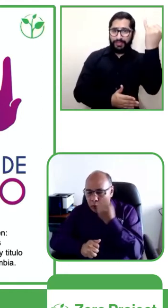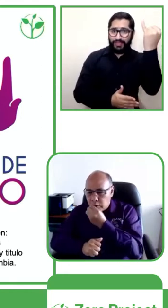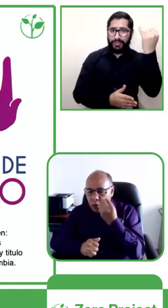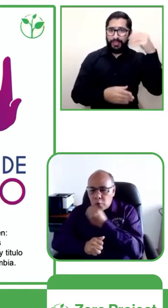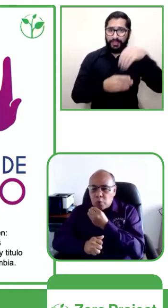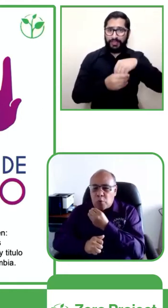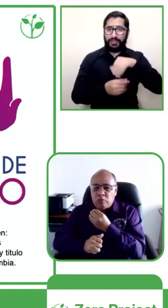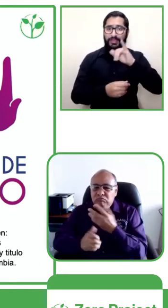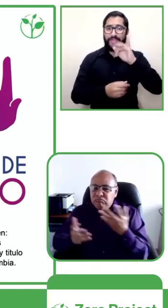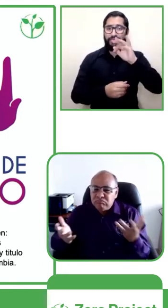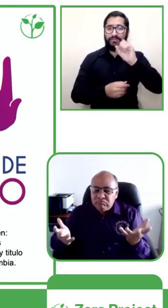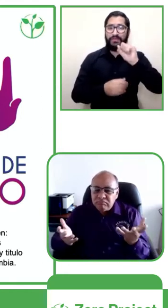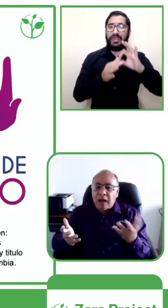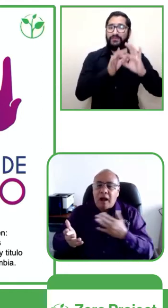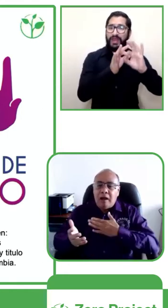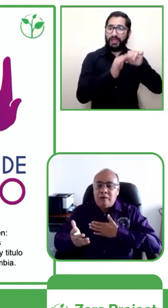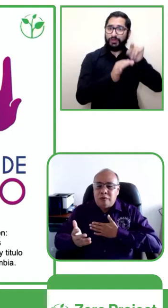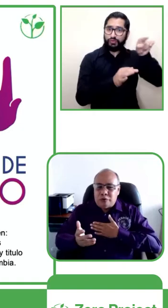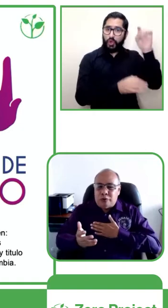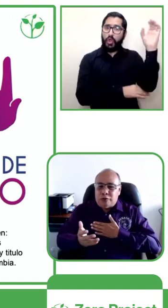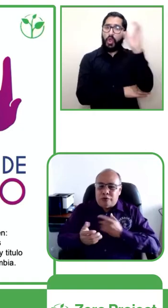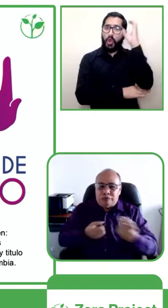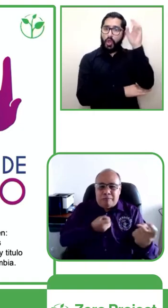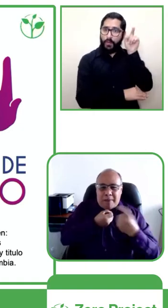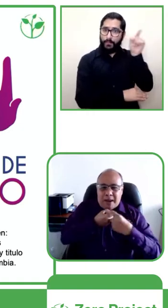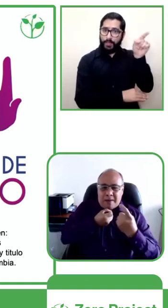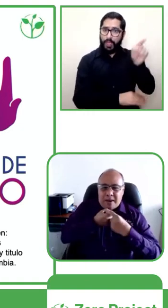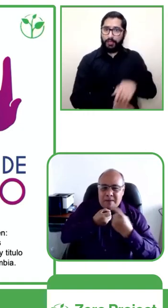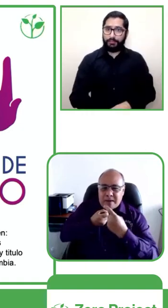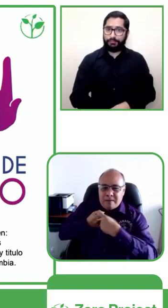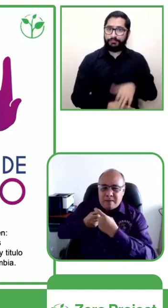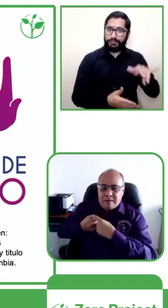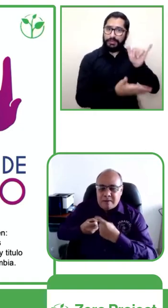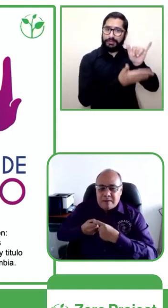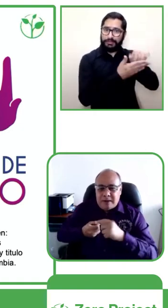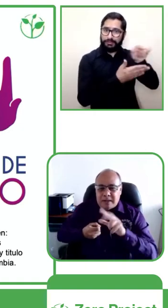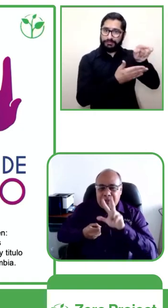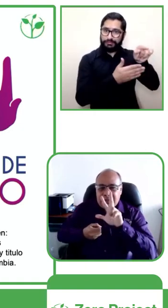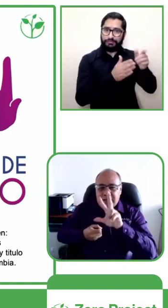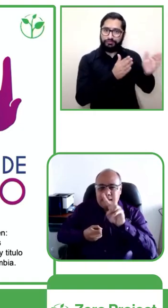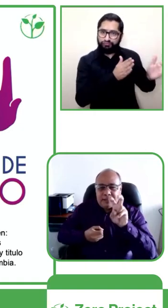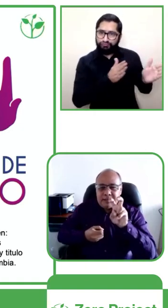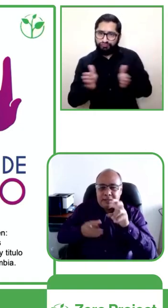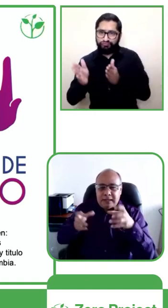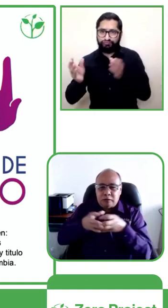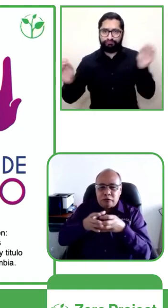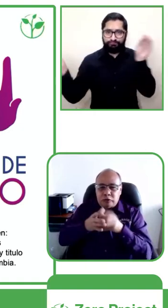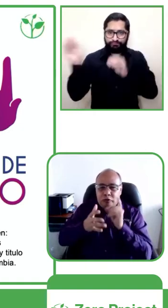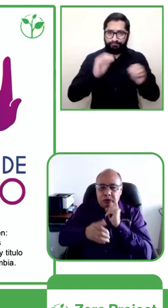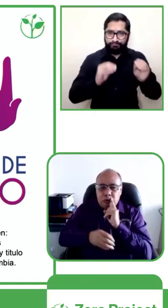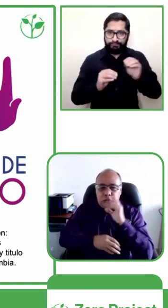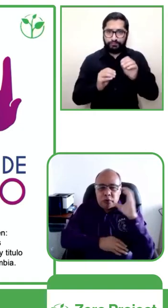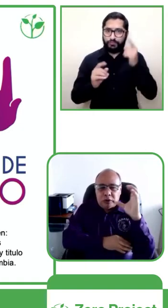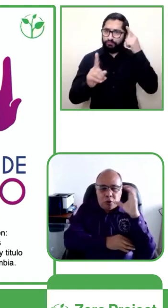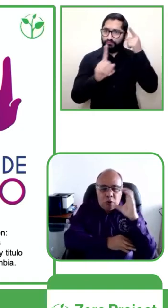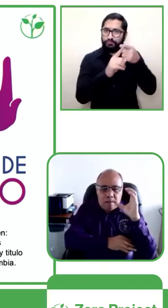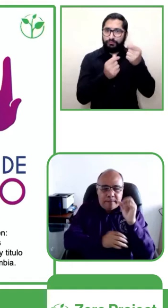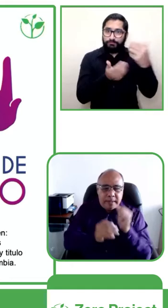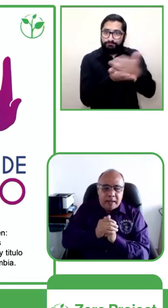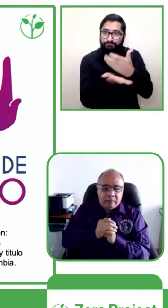National Federation of Deaf People in Colombia, FENASCOL, a nonprofit organization,